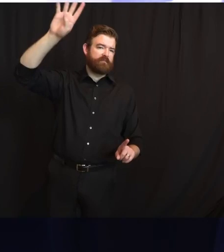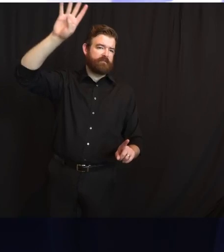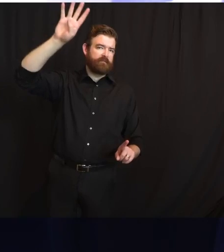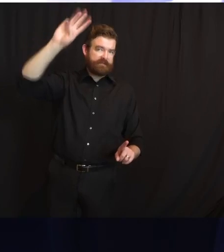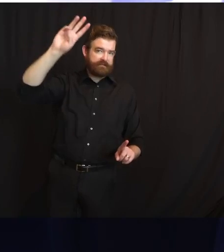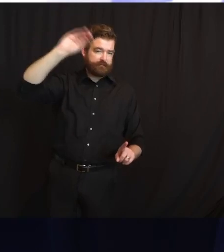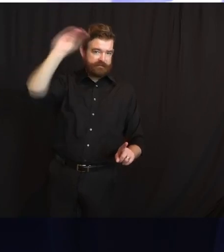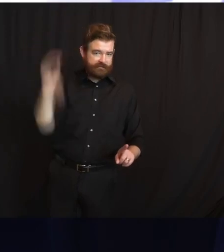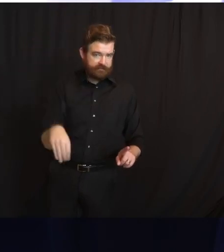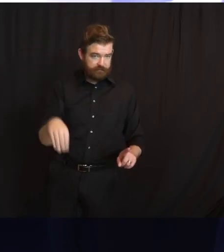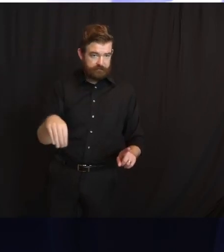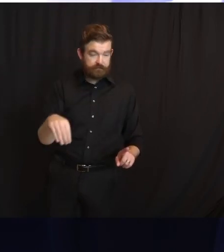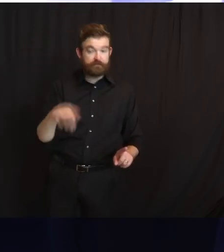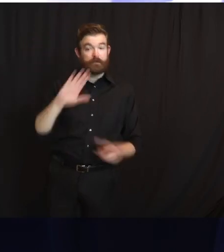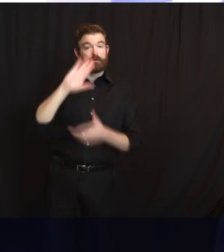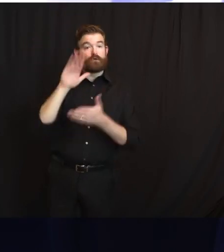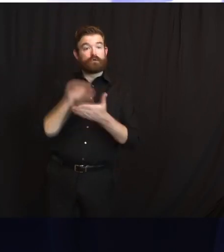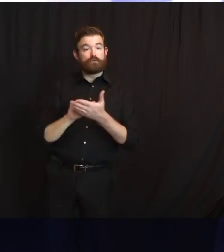1.46%, central